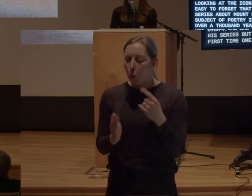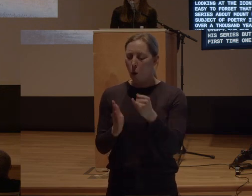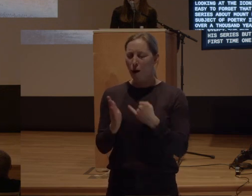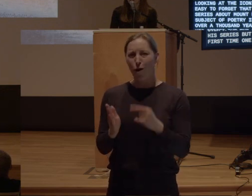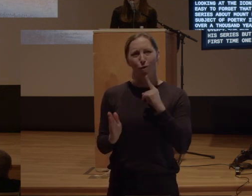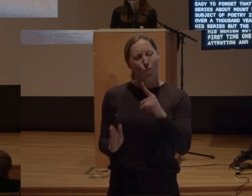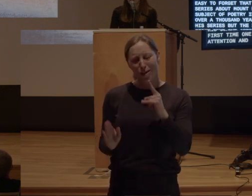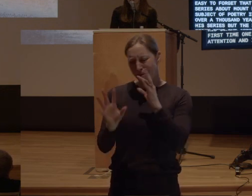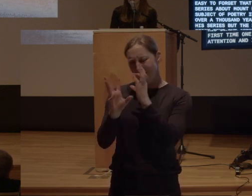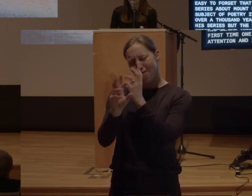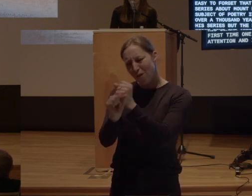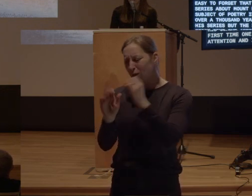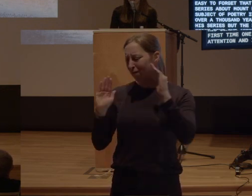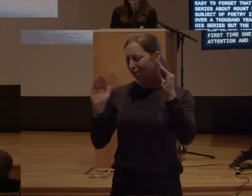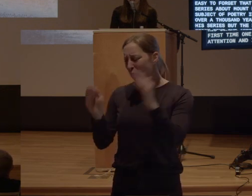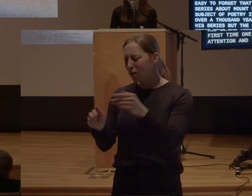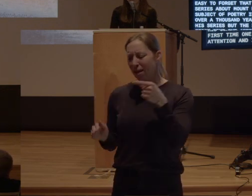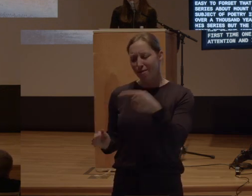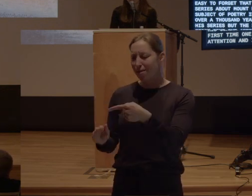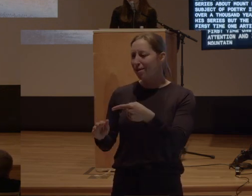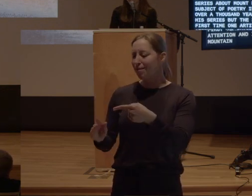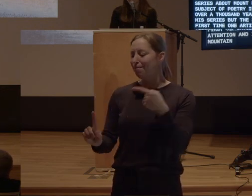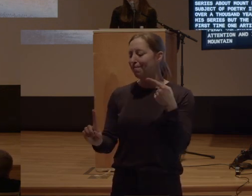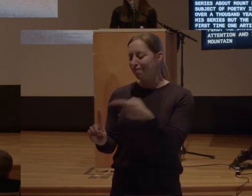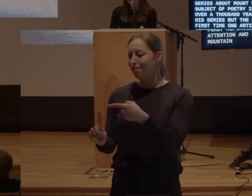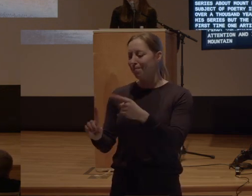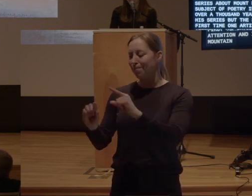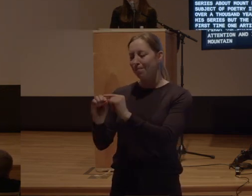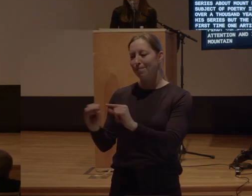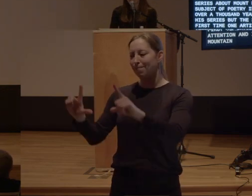and imagination to this singular mountain.